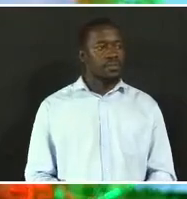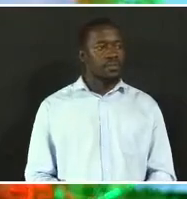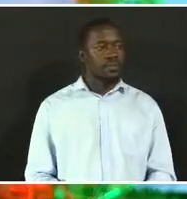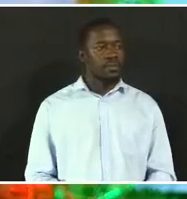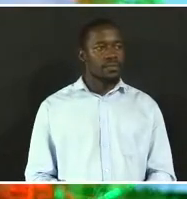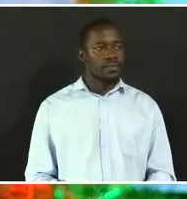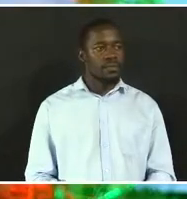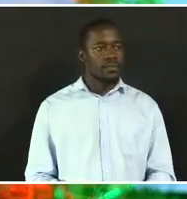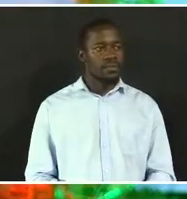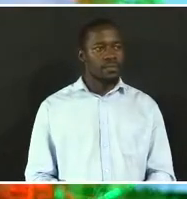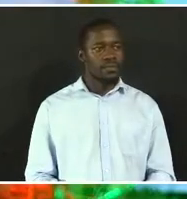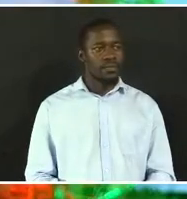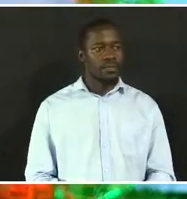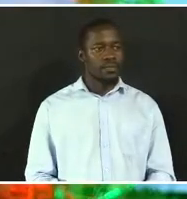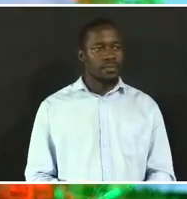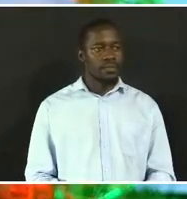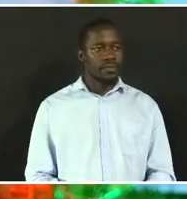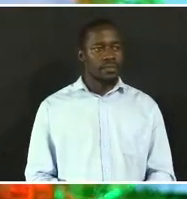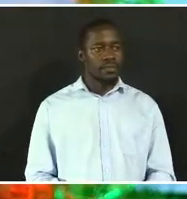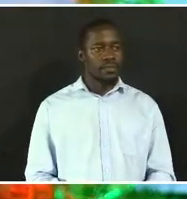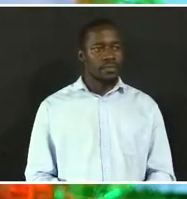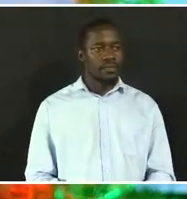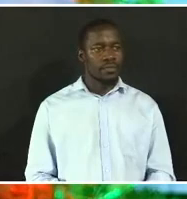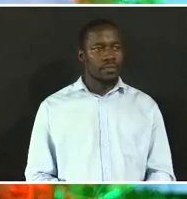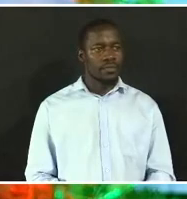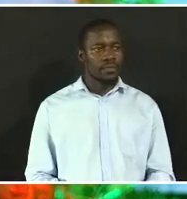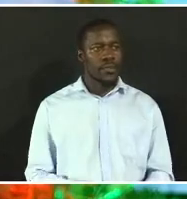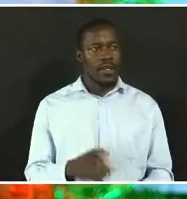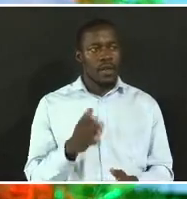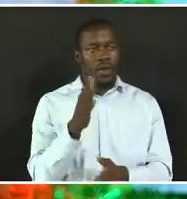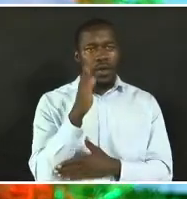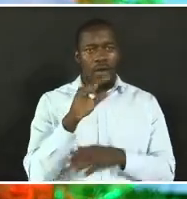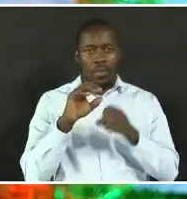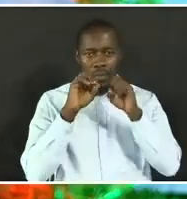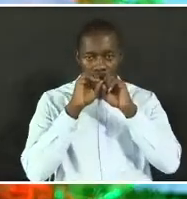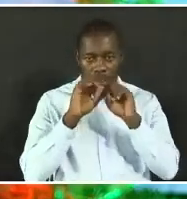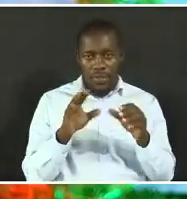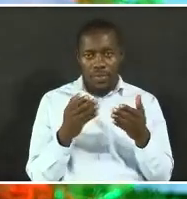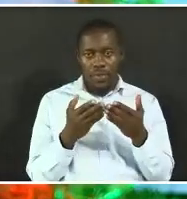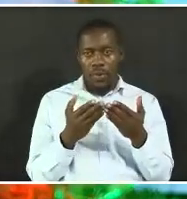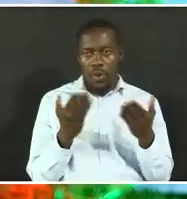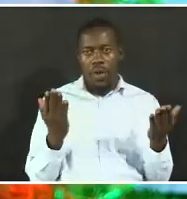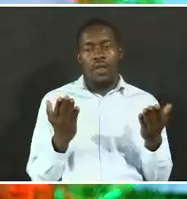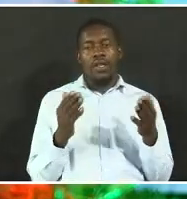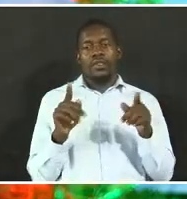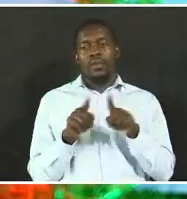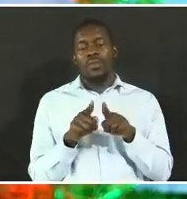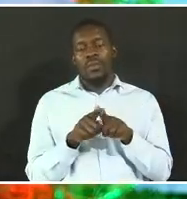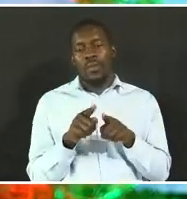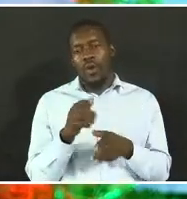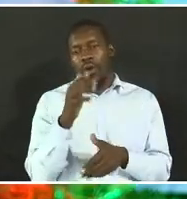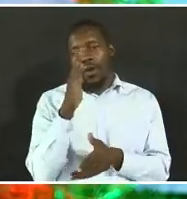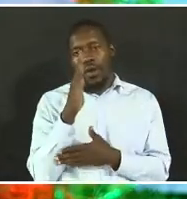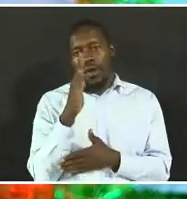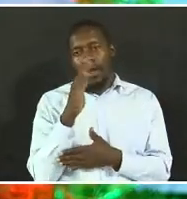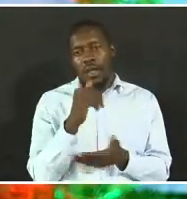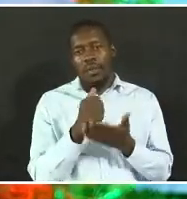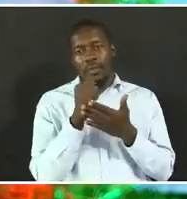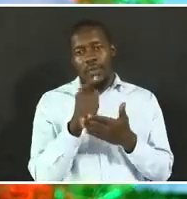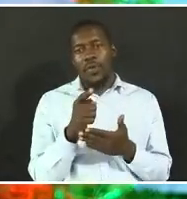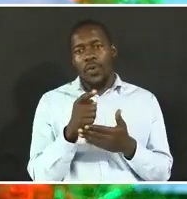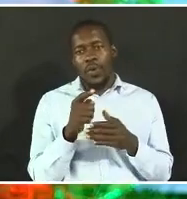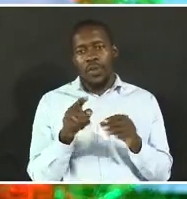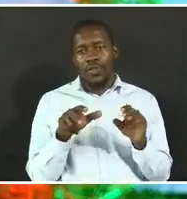May God bless you all. Amen. And may God help us that we may accept to be part of this hospital